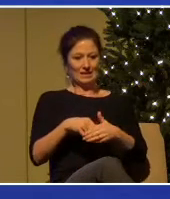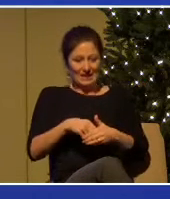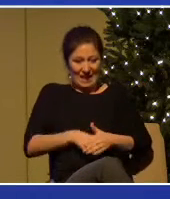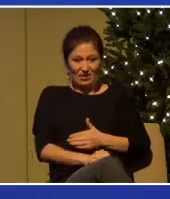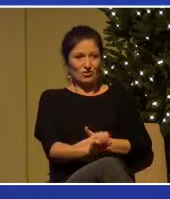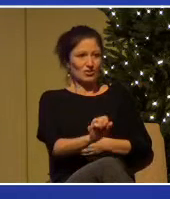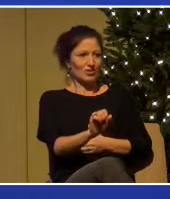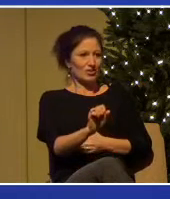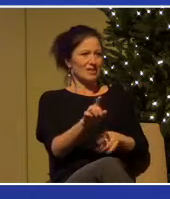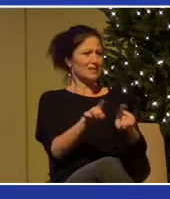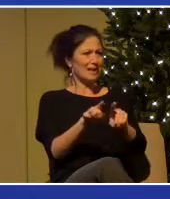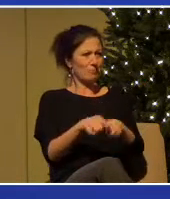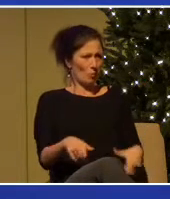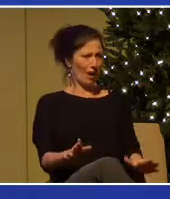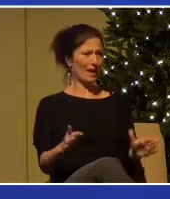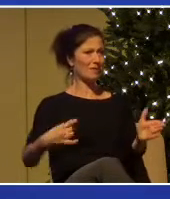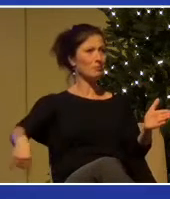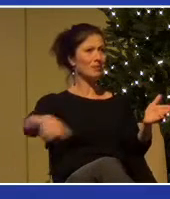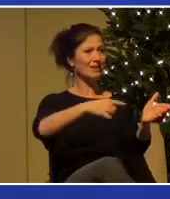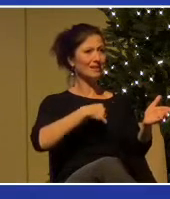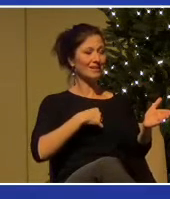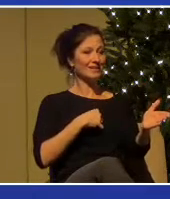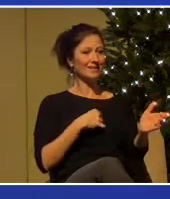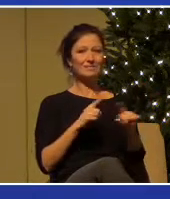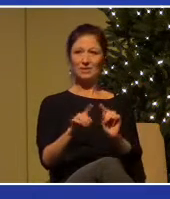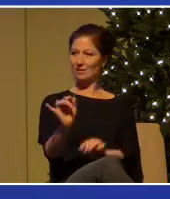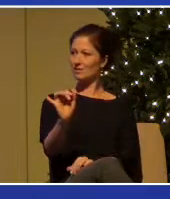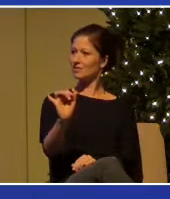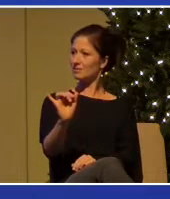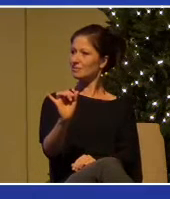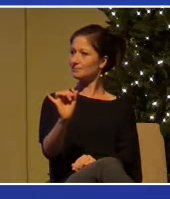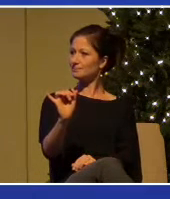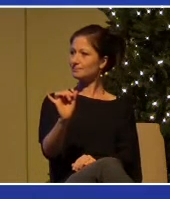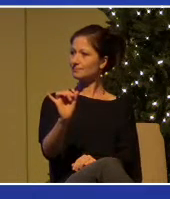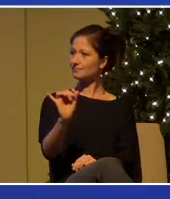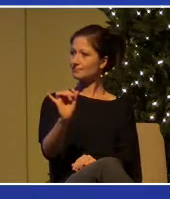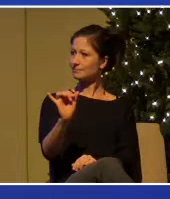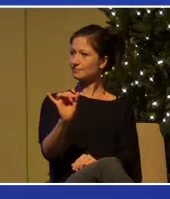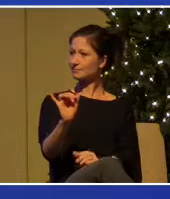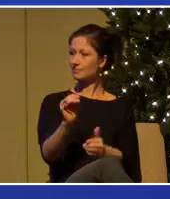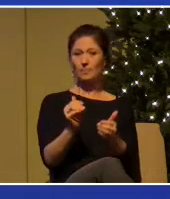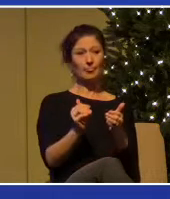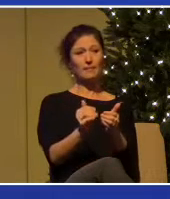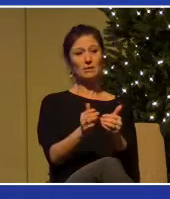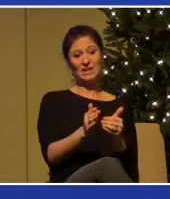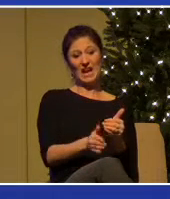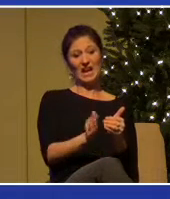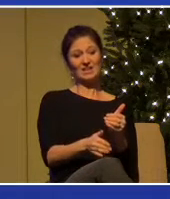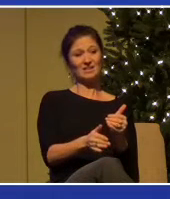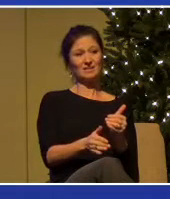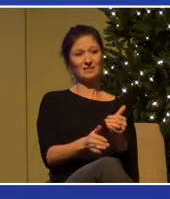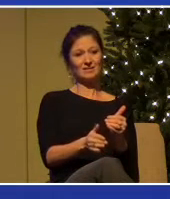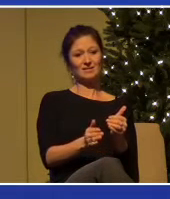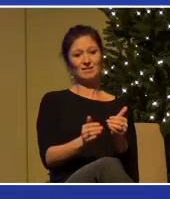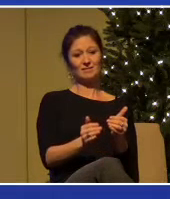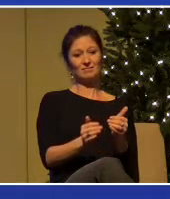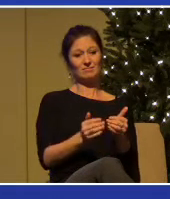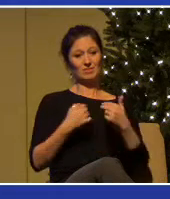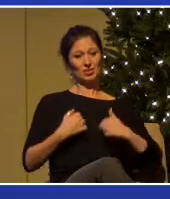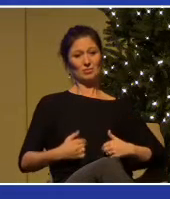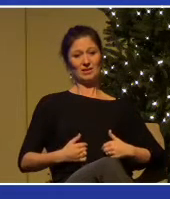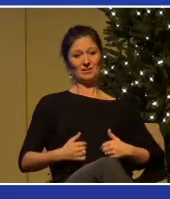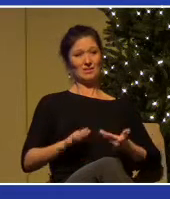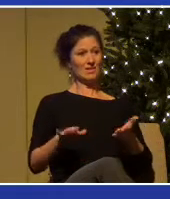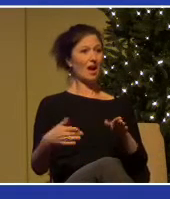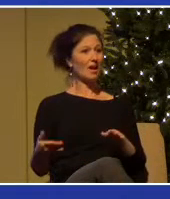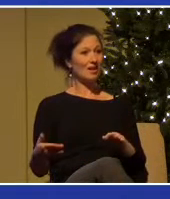enter it, even subjecting himself in the end as a human being to death.